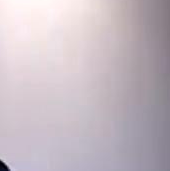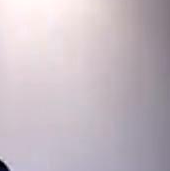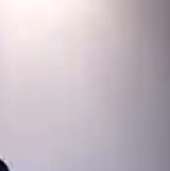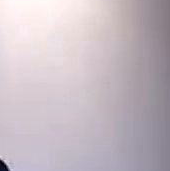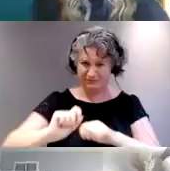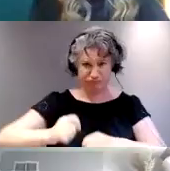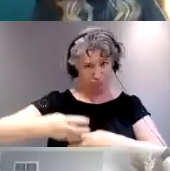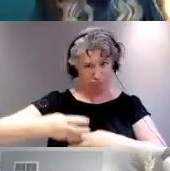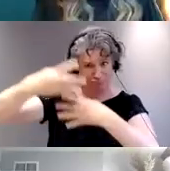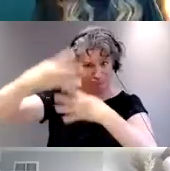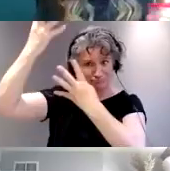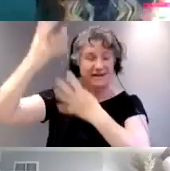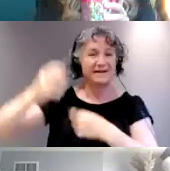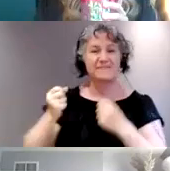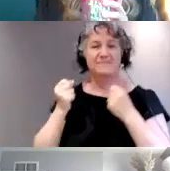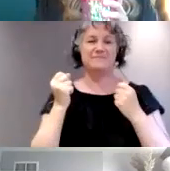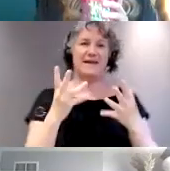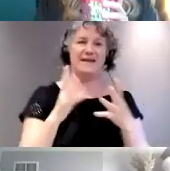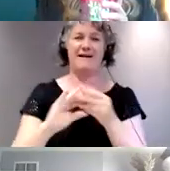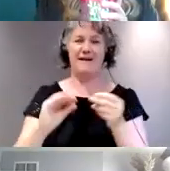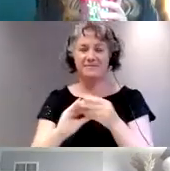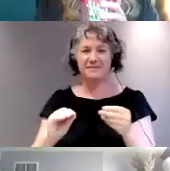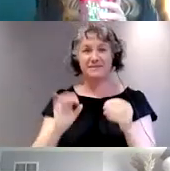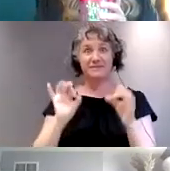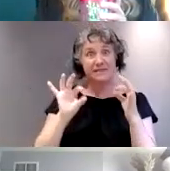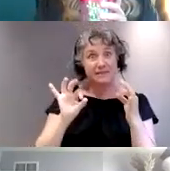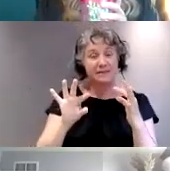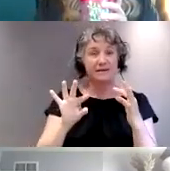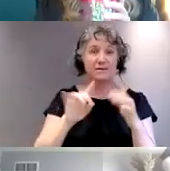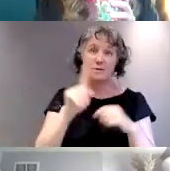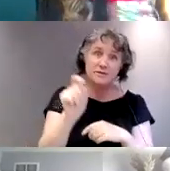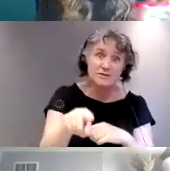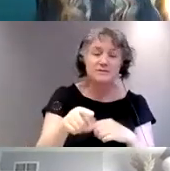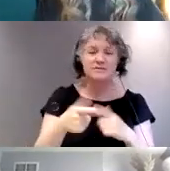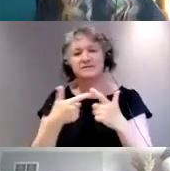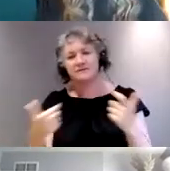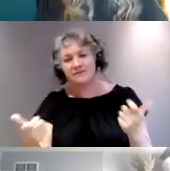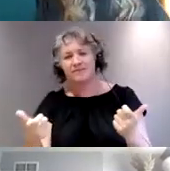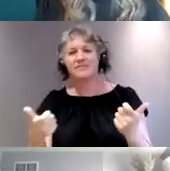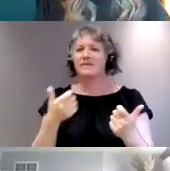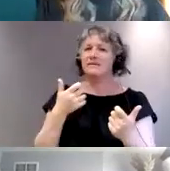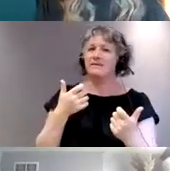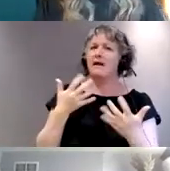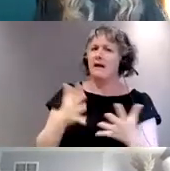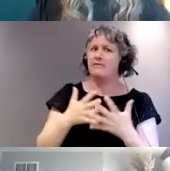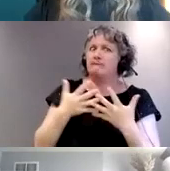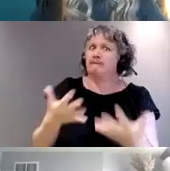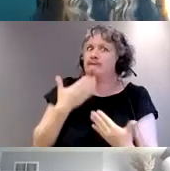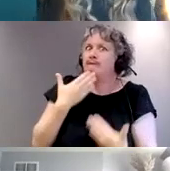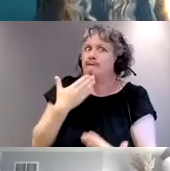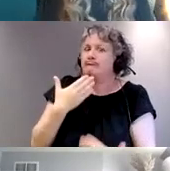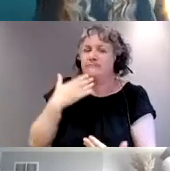of activity with wonderful comments and feedback, and just so much thankfulness for the information that